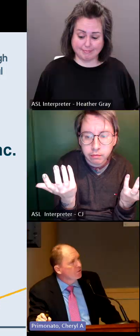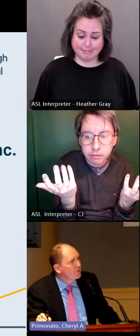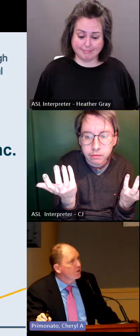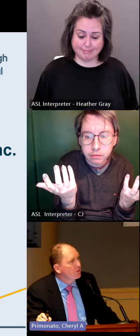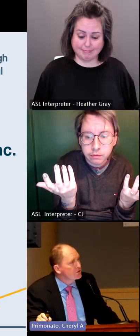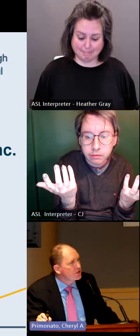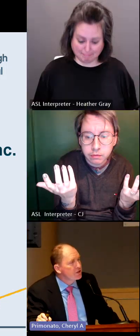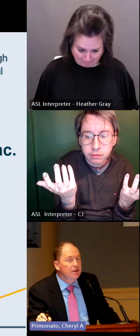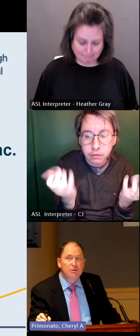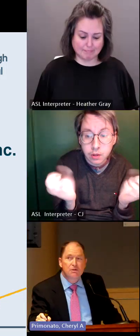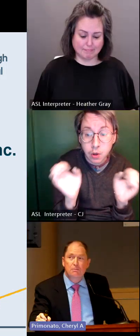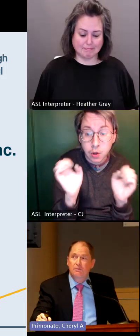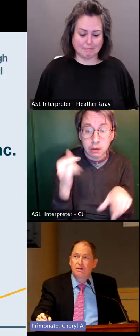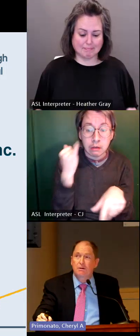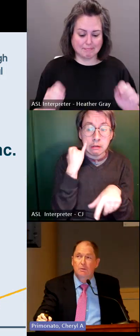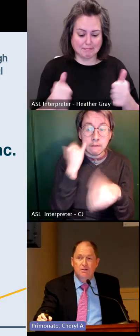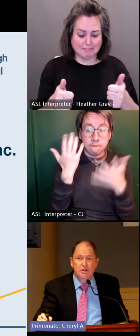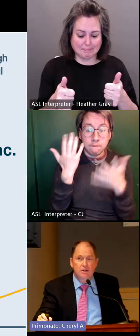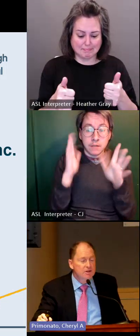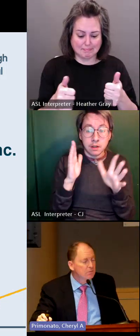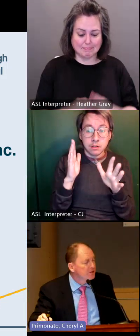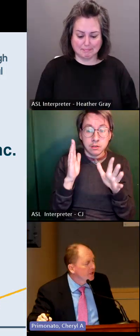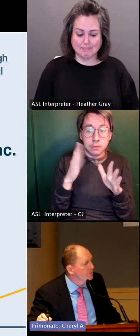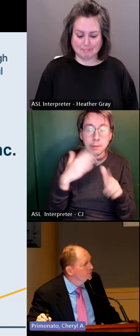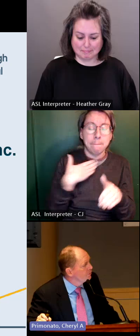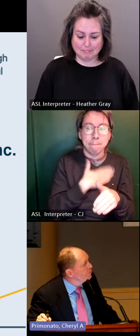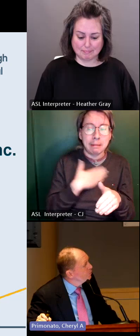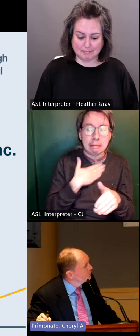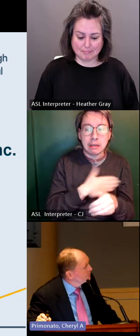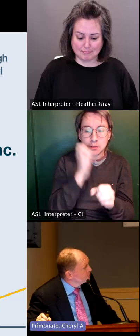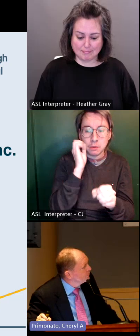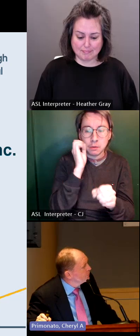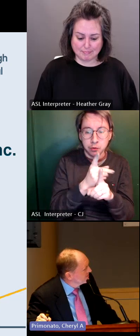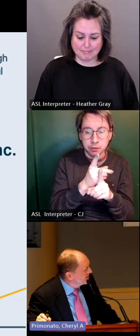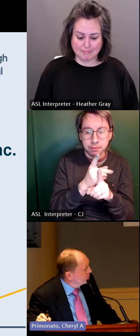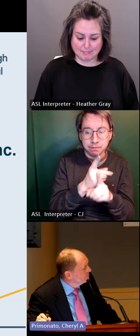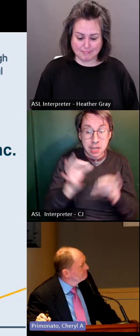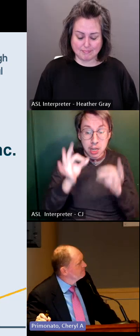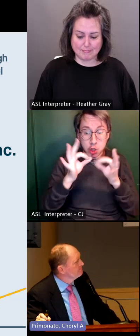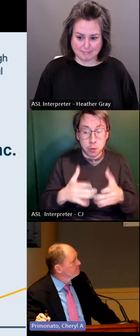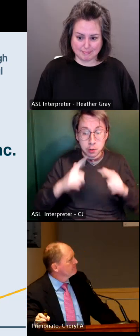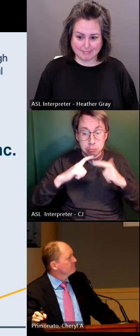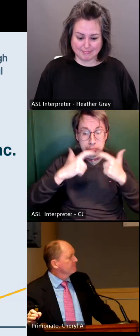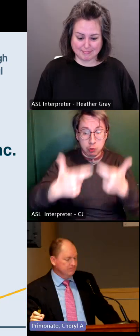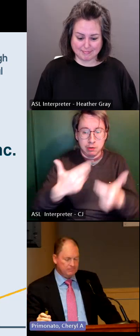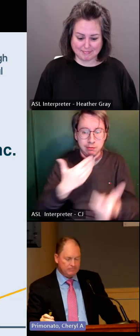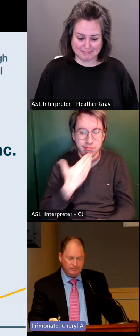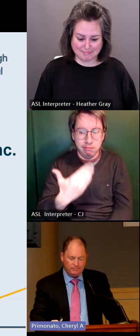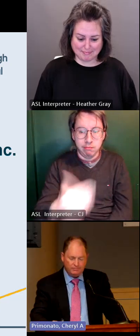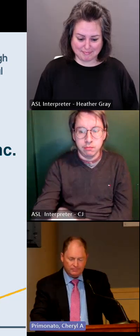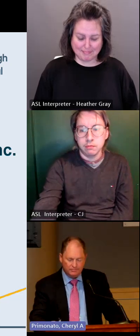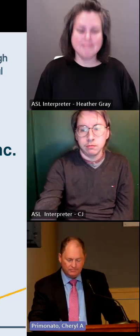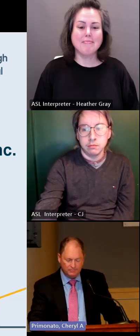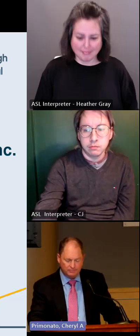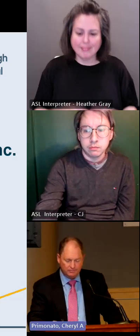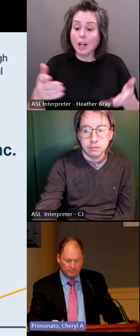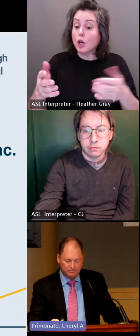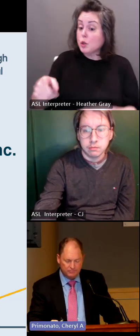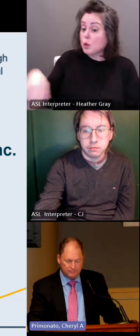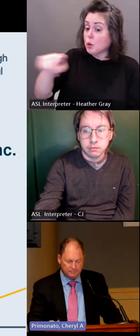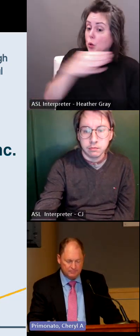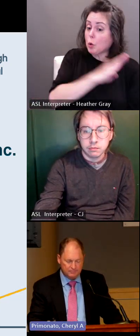Subject to any further conversation, I respectfully request that these be taken to the full board for approval. Thank you. Does any board member have